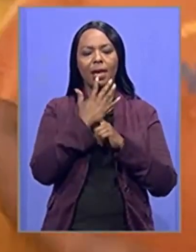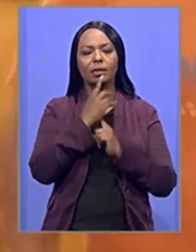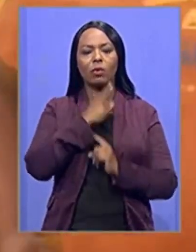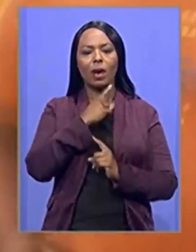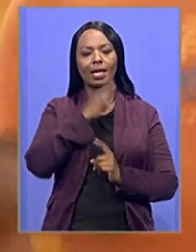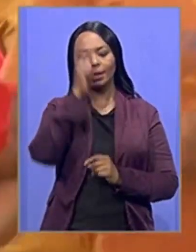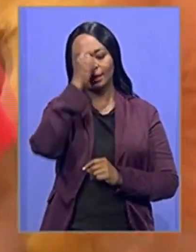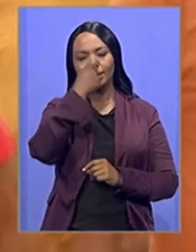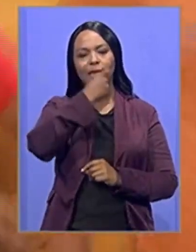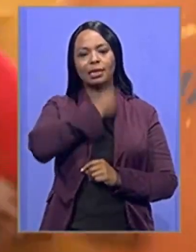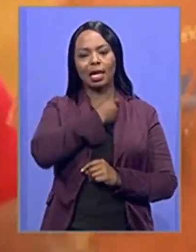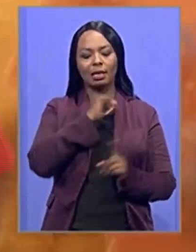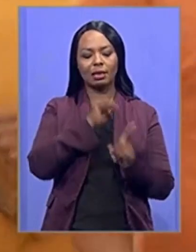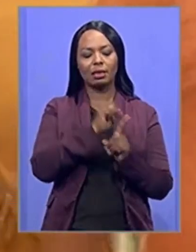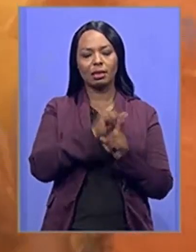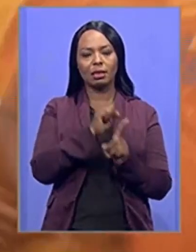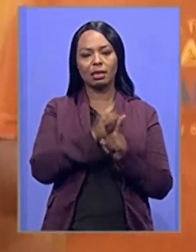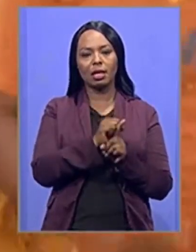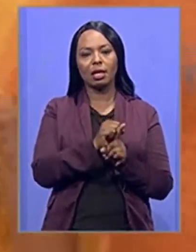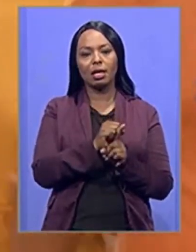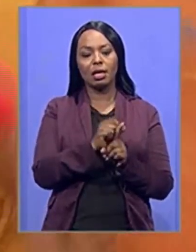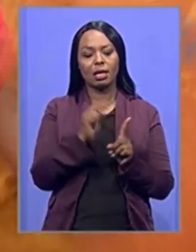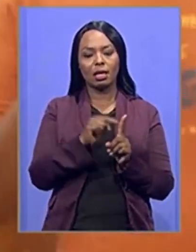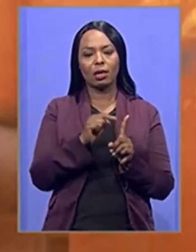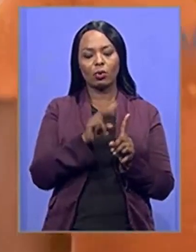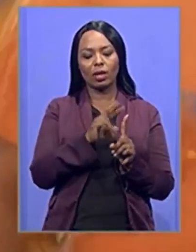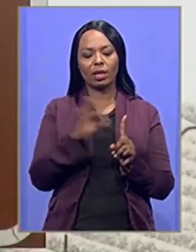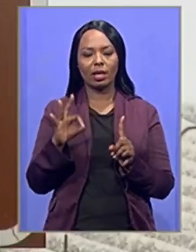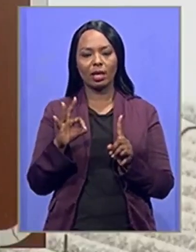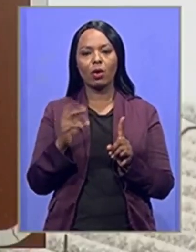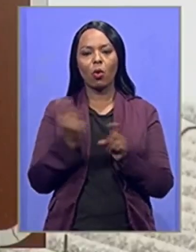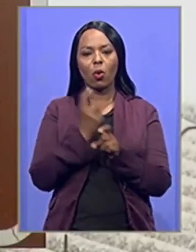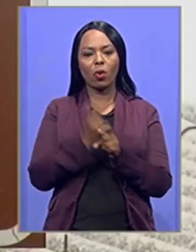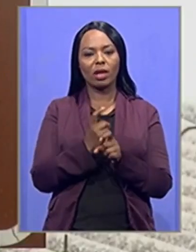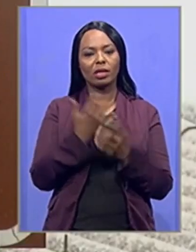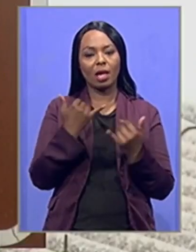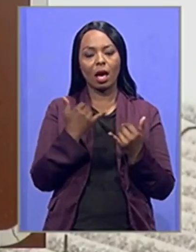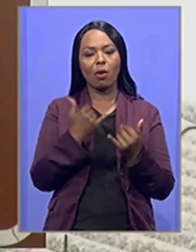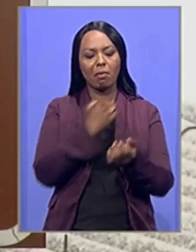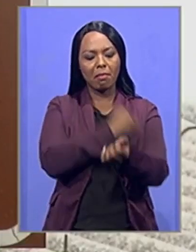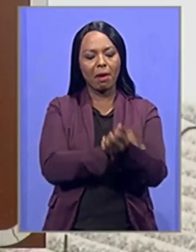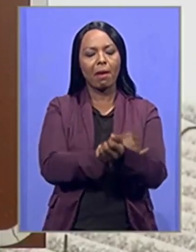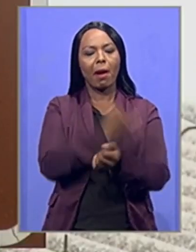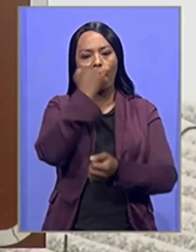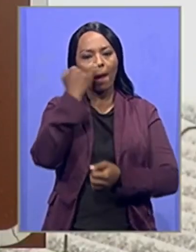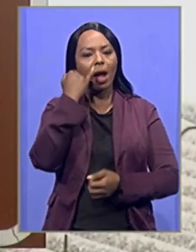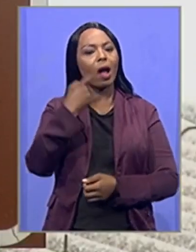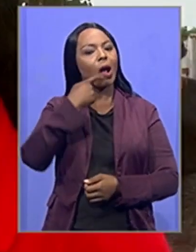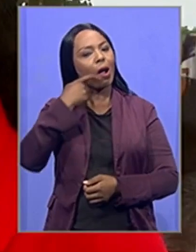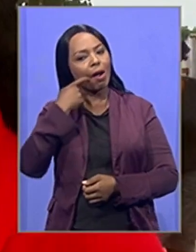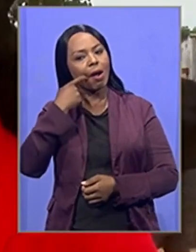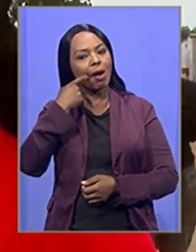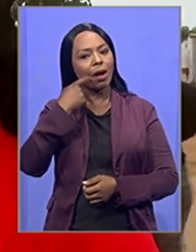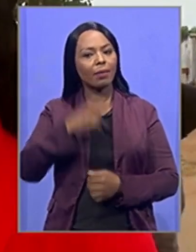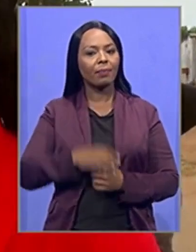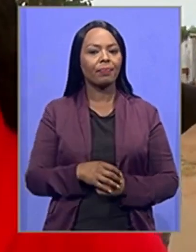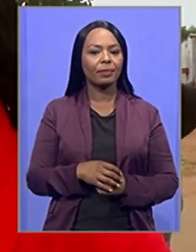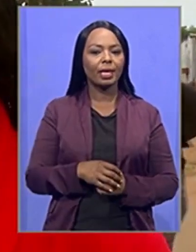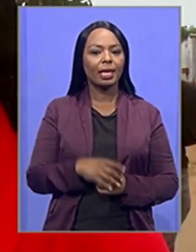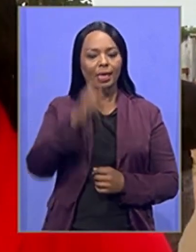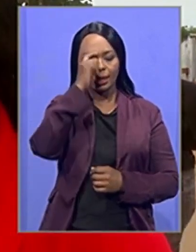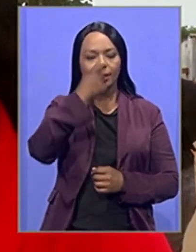wa gagwe wa dingwaga di le 23 a fetogile le kgoba la diritibatsi. Kgang ya di-drugs yang affecta cause my son